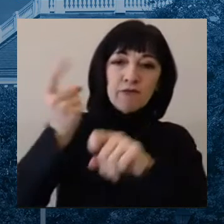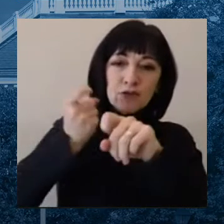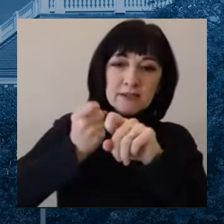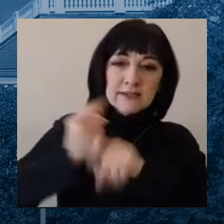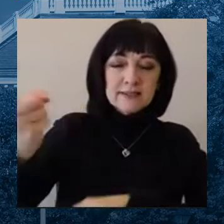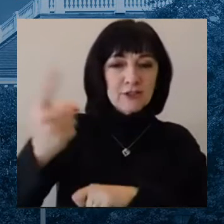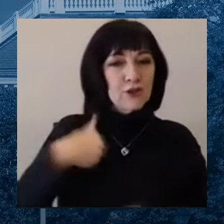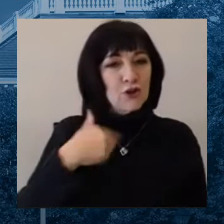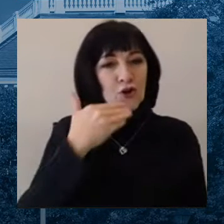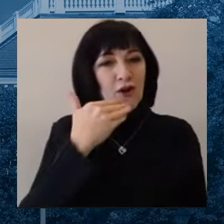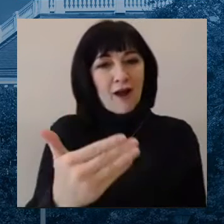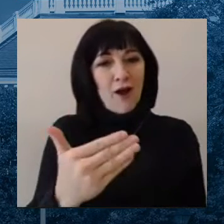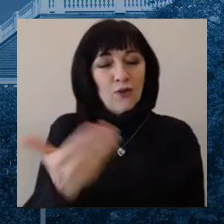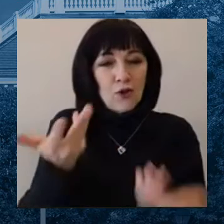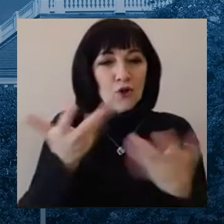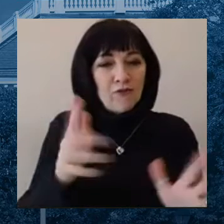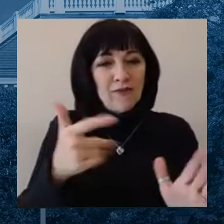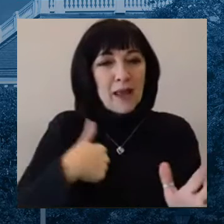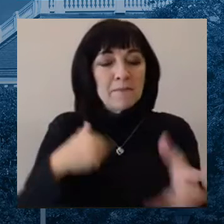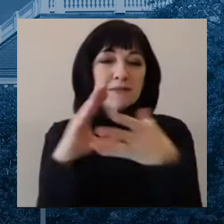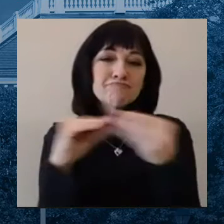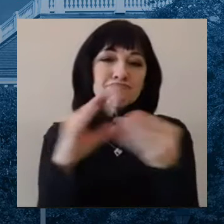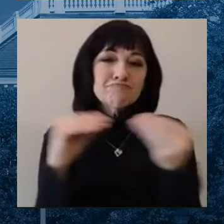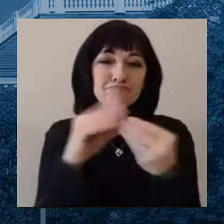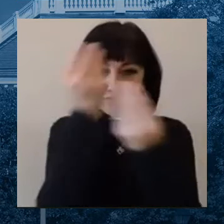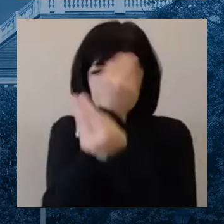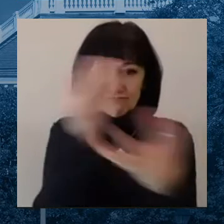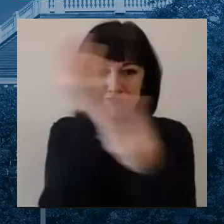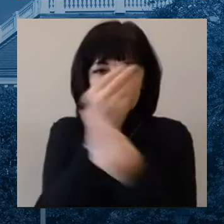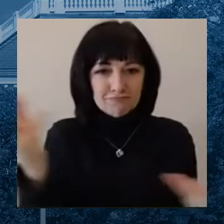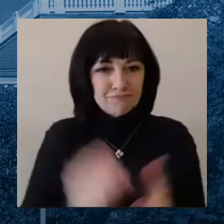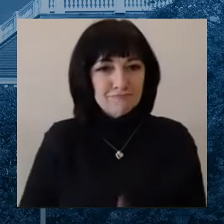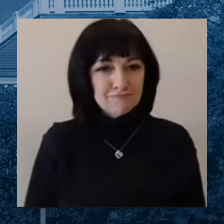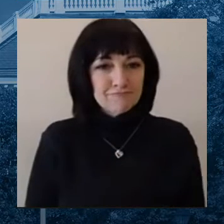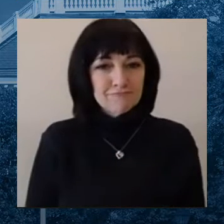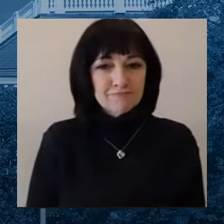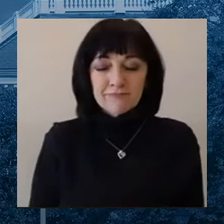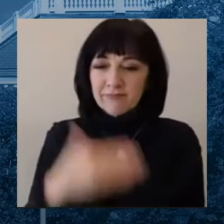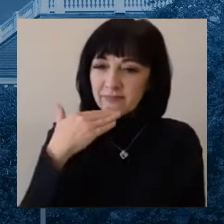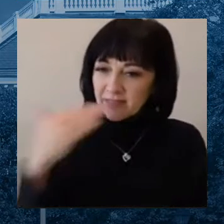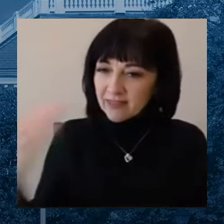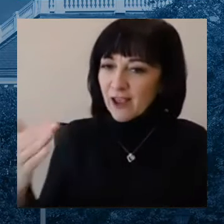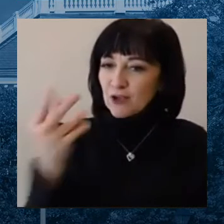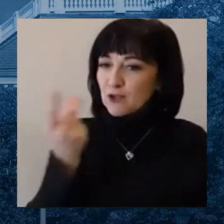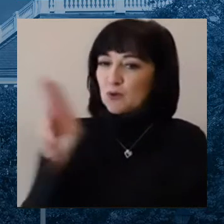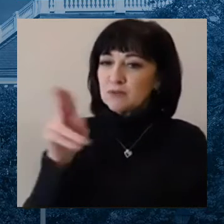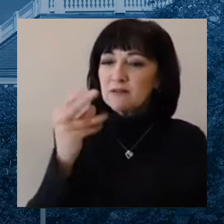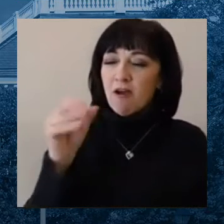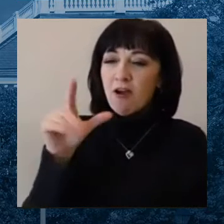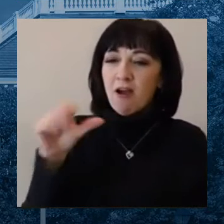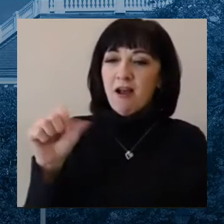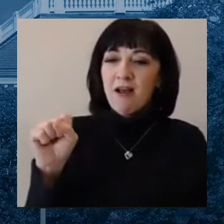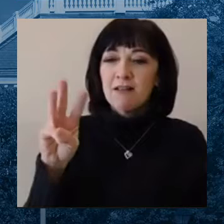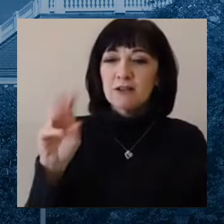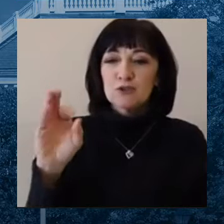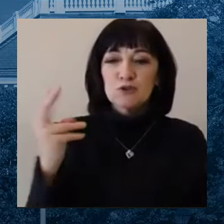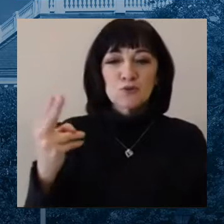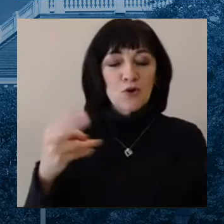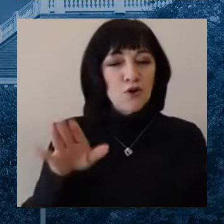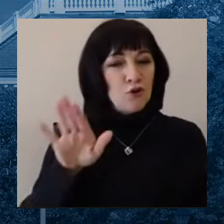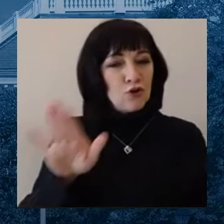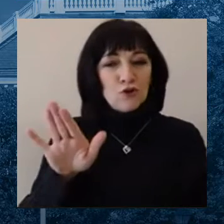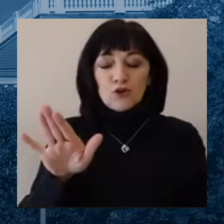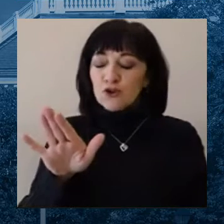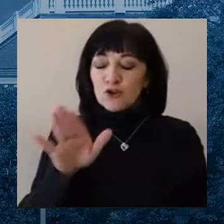thank you for letting me share this little bit with you. Thank you very much, Dr. Hollingsworth, for sharing, as you say,